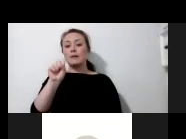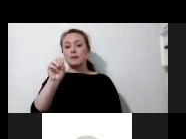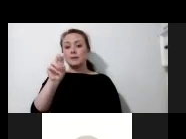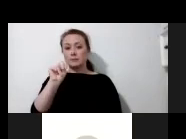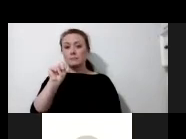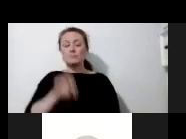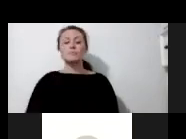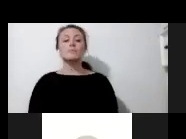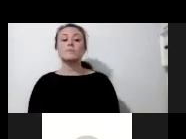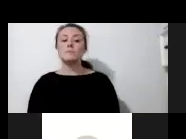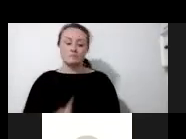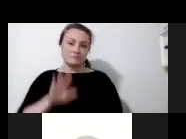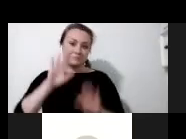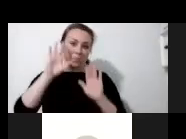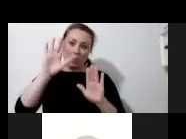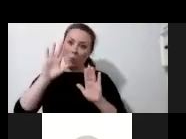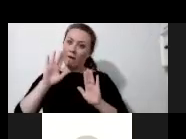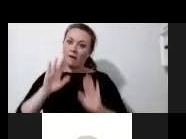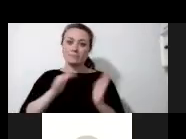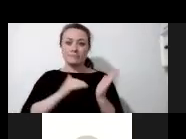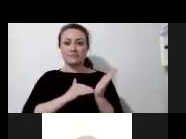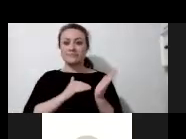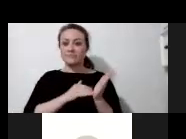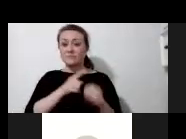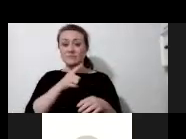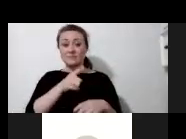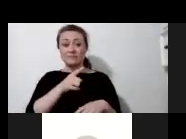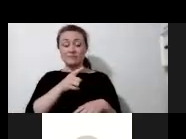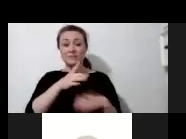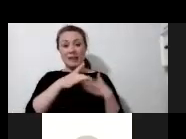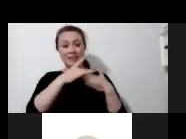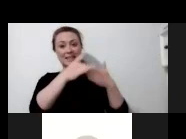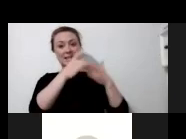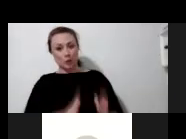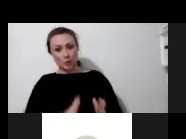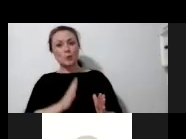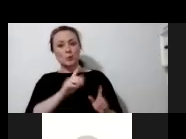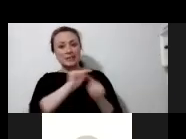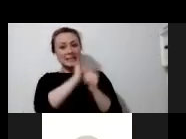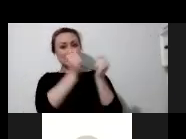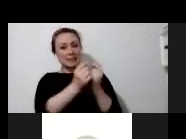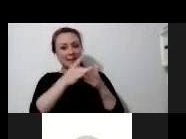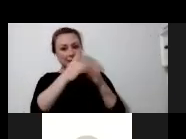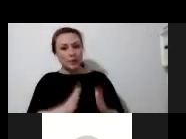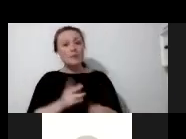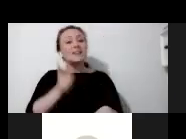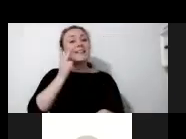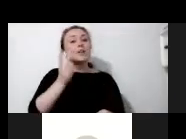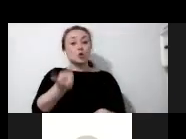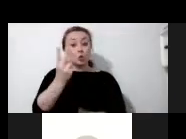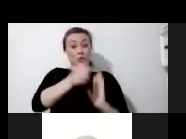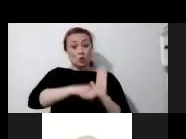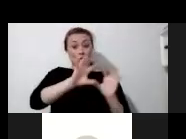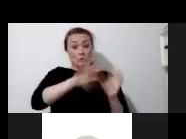I think he's a wonderful clinician, and he was the leader of the team. I mean, just think, there are 2 surgical teams, there are 2